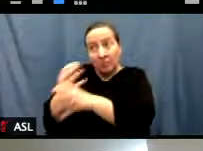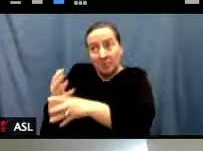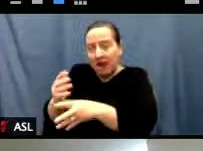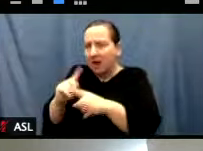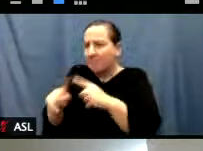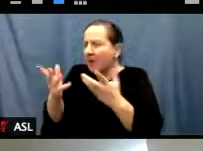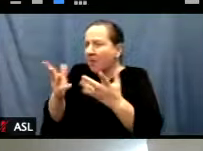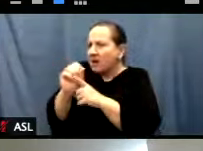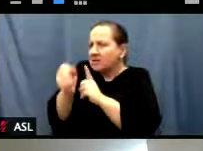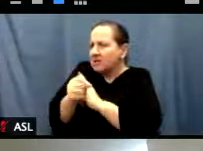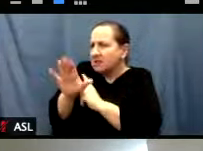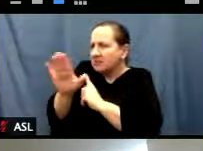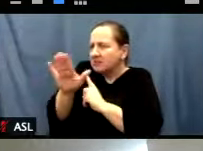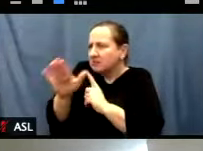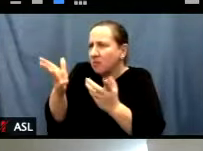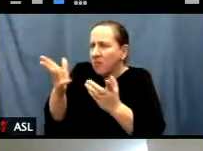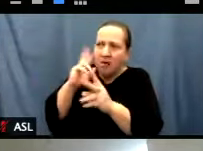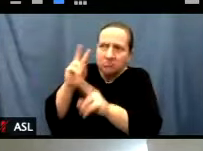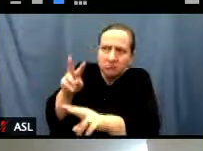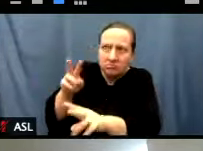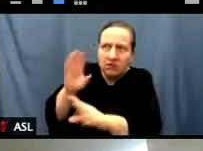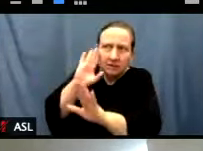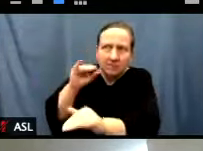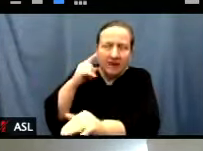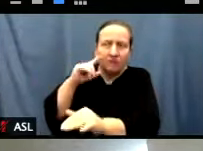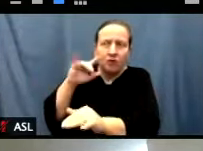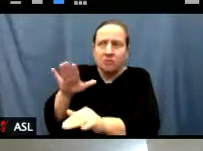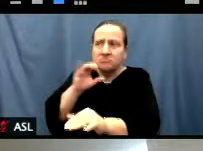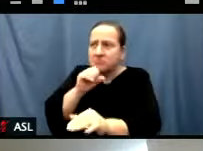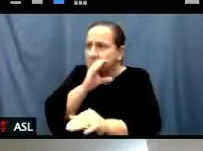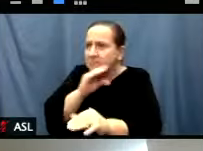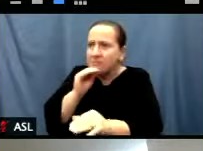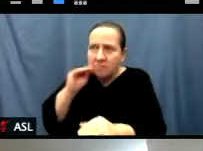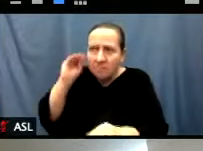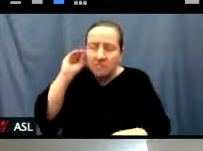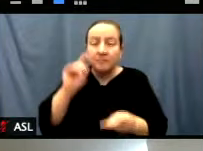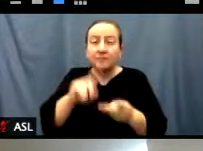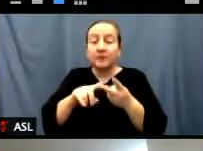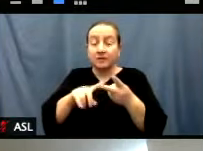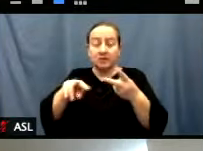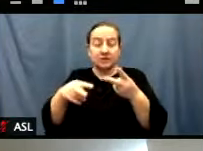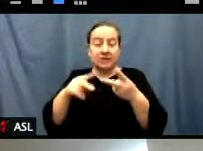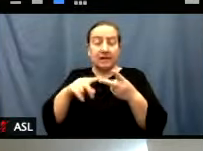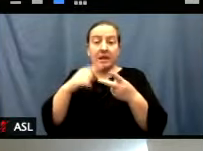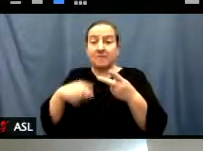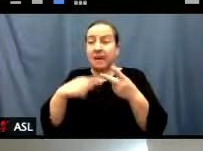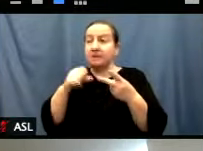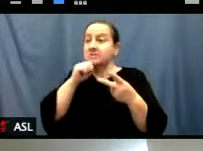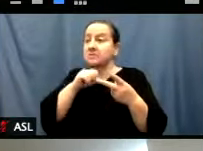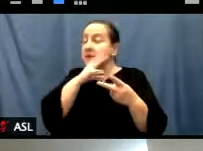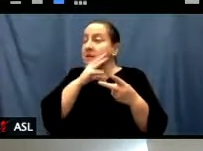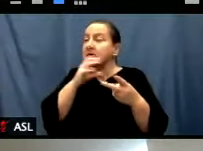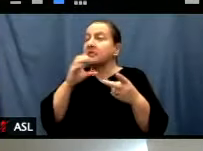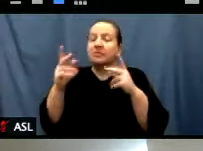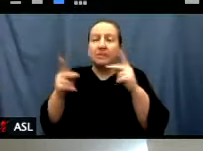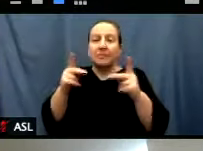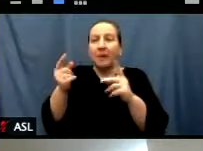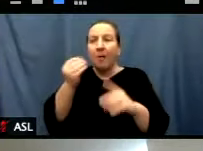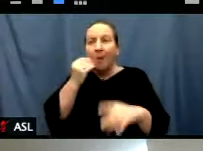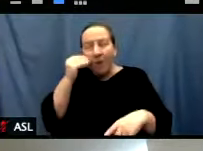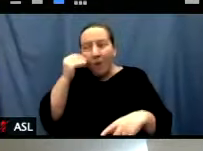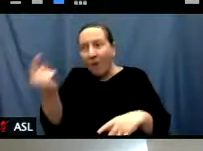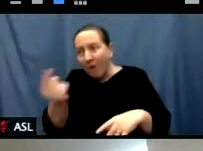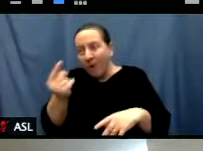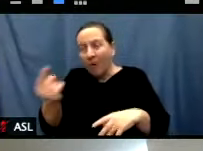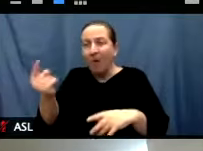the situation? What is the outlook? Number two, on seniors, regarding isolation, people at home, and restrictions